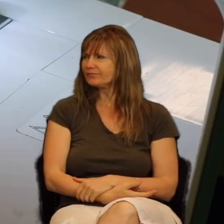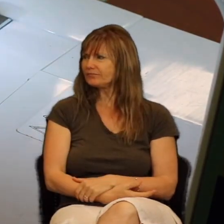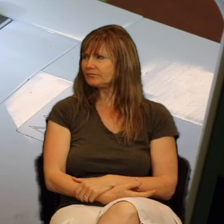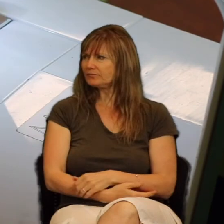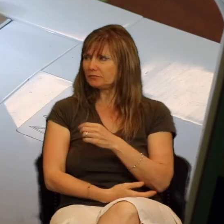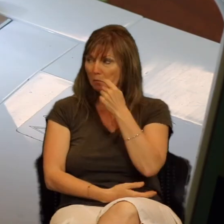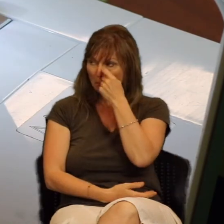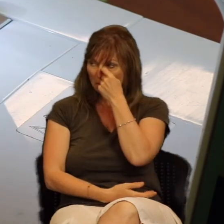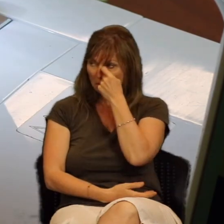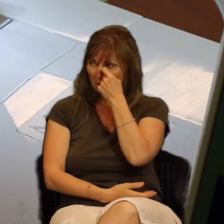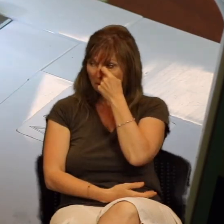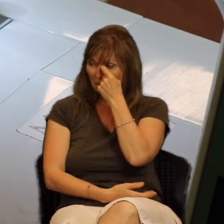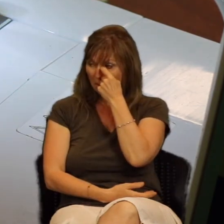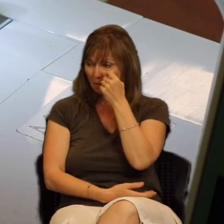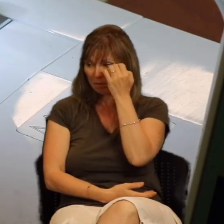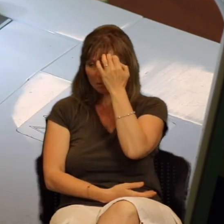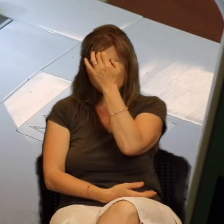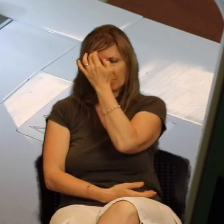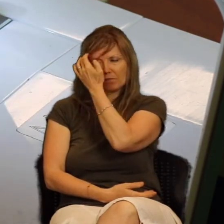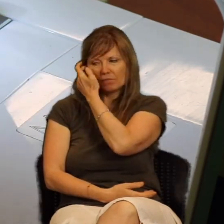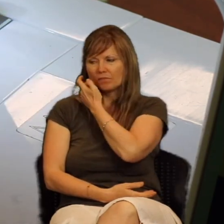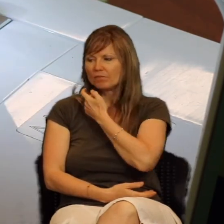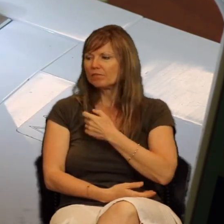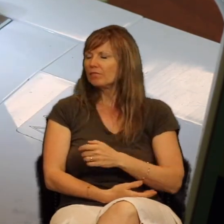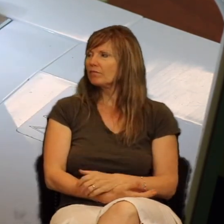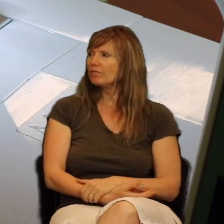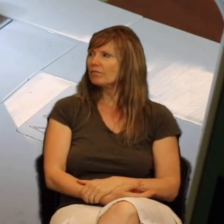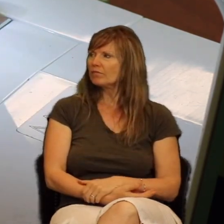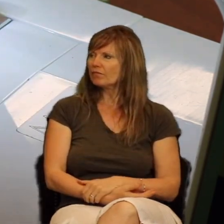Pin, mark where my pocket